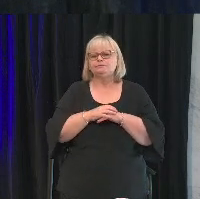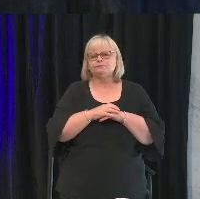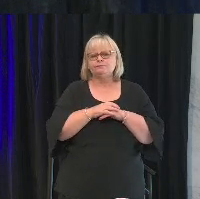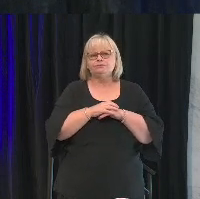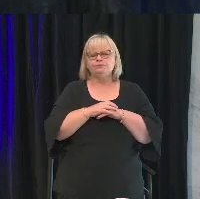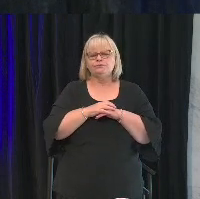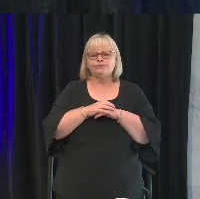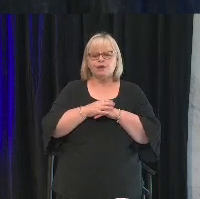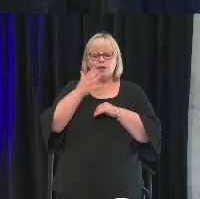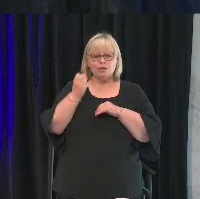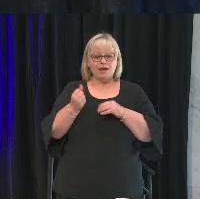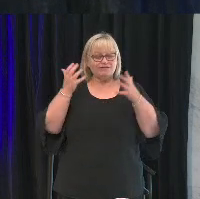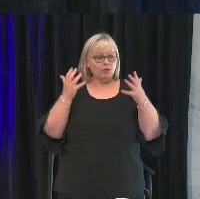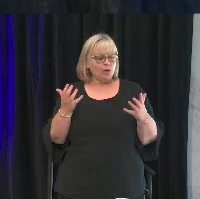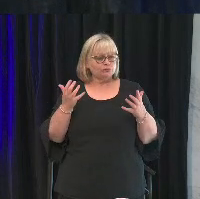there's a lot of